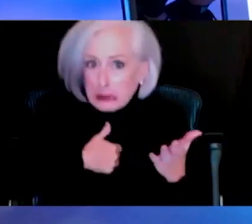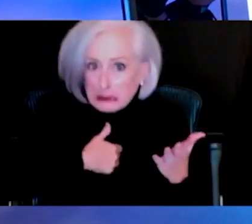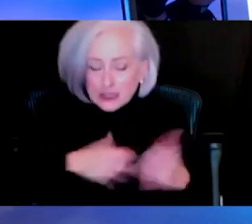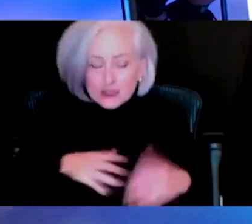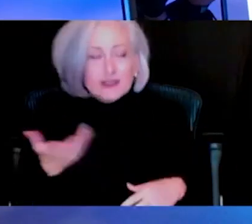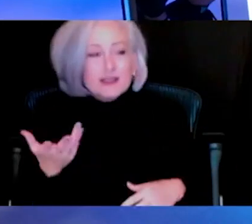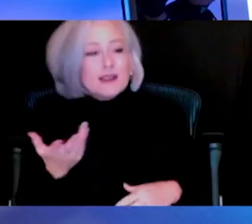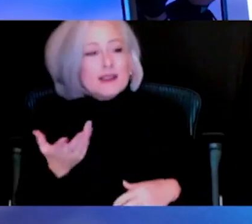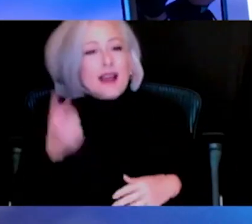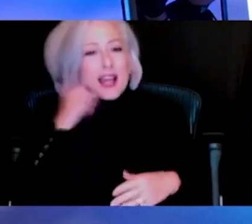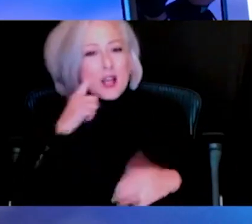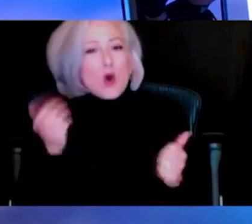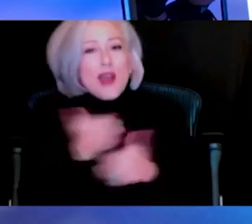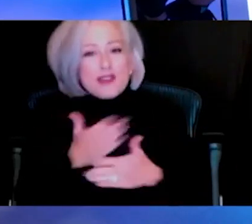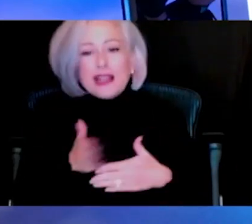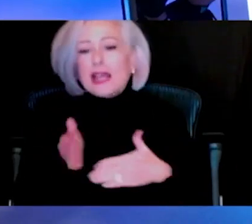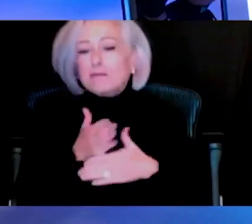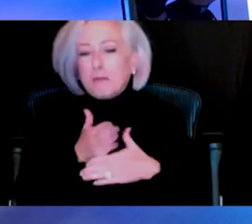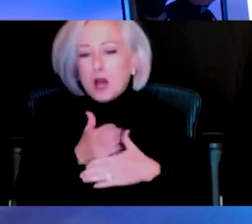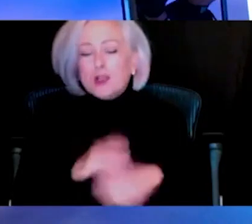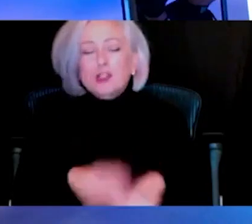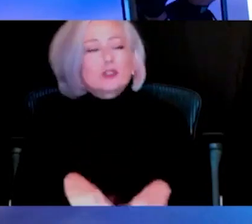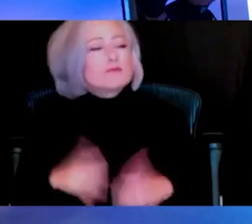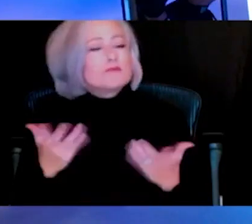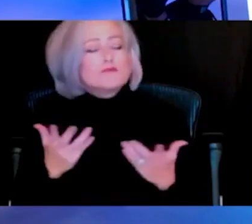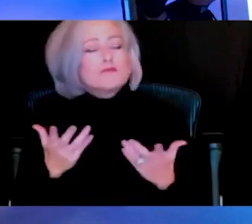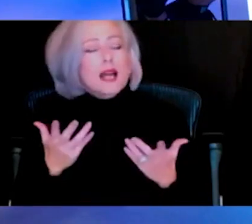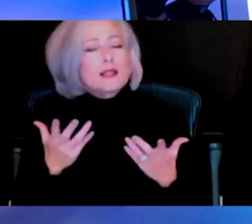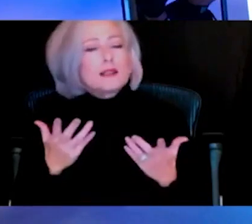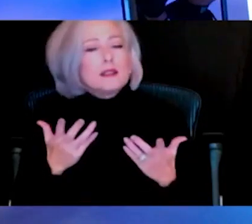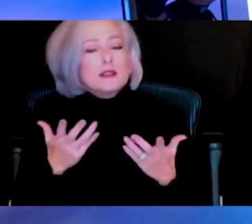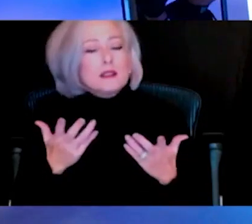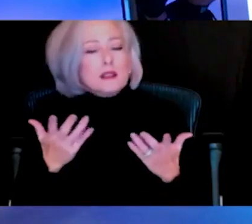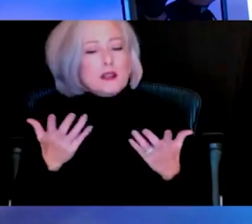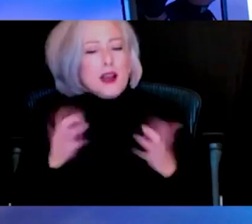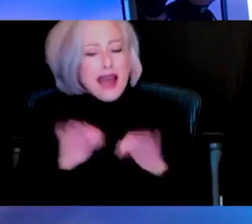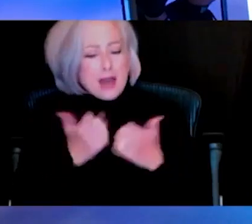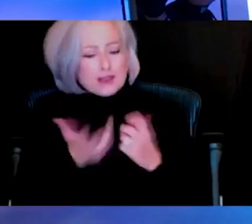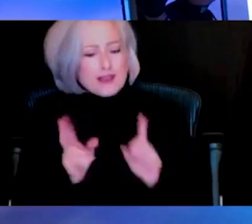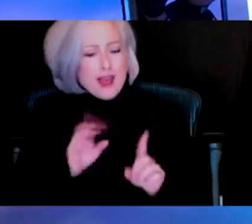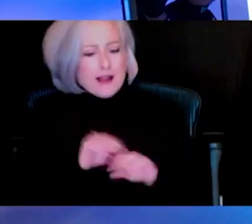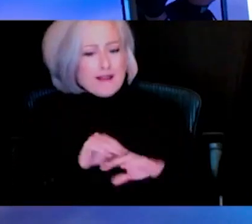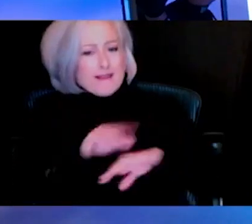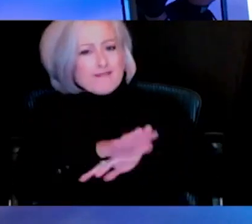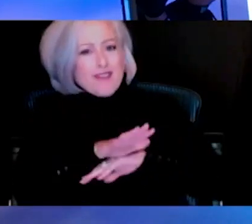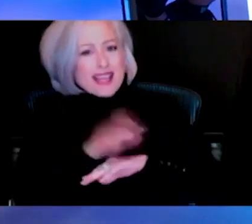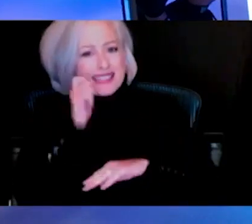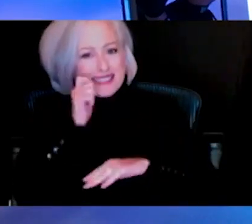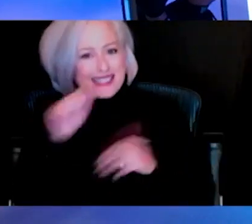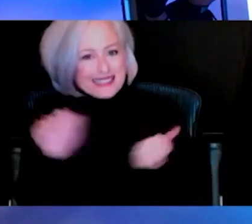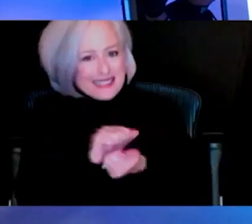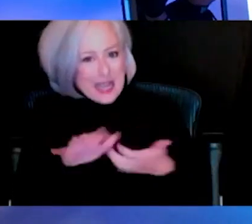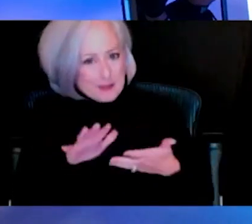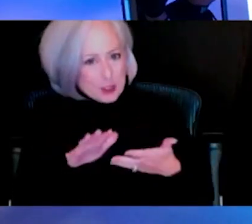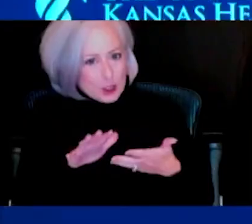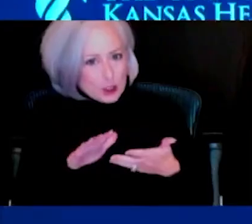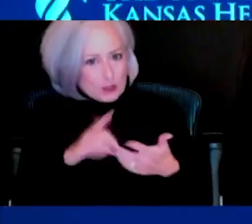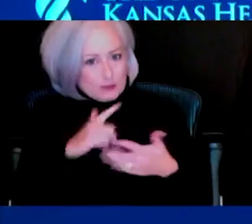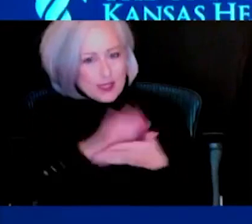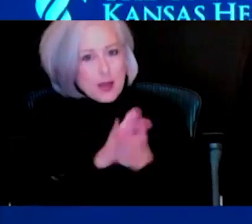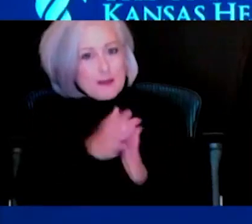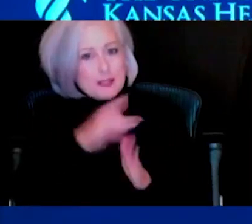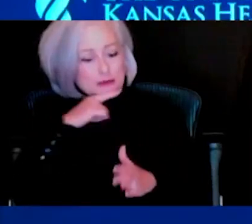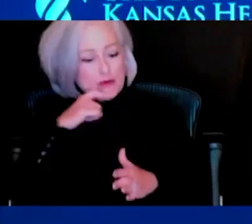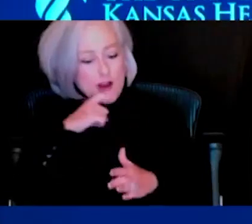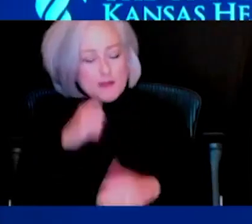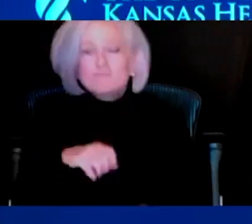in moderation, but I mean, how much does that play, as far as overall long-term skin damage and drying it out? Yep. So alcohol